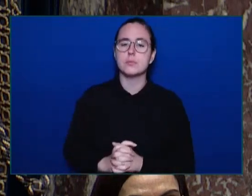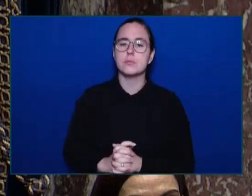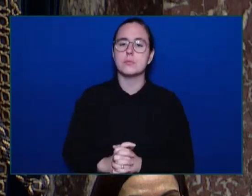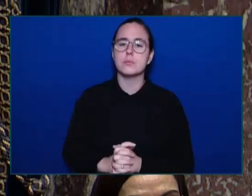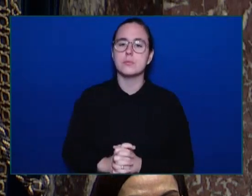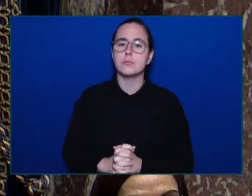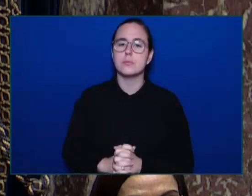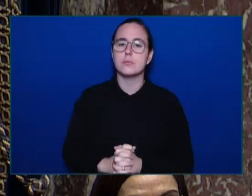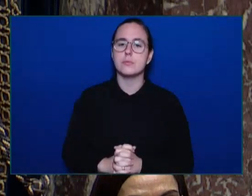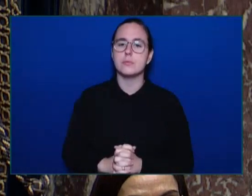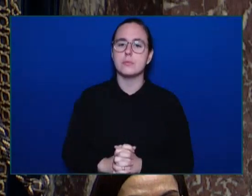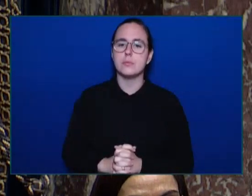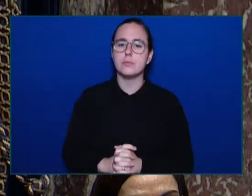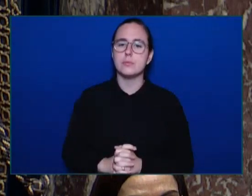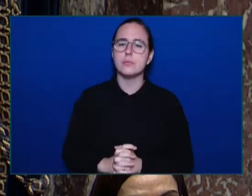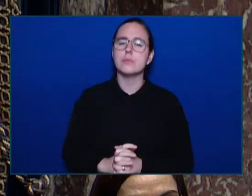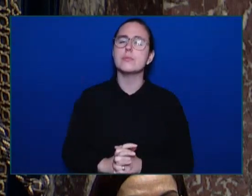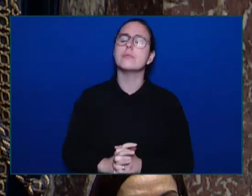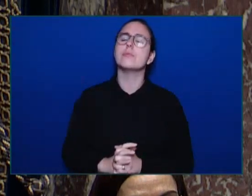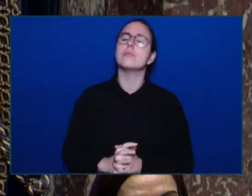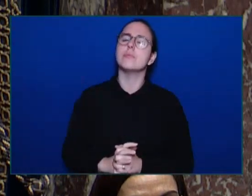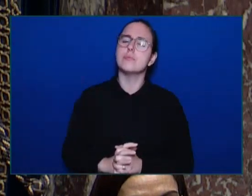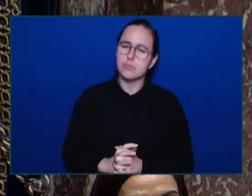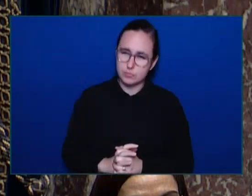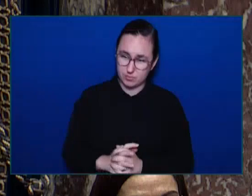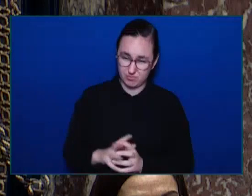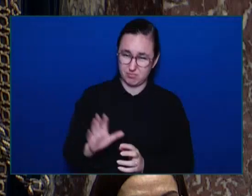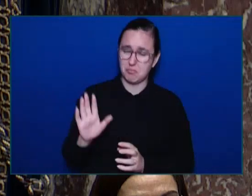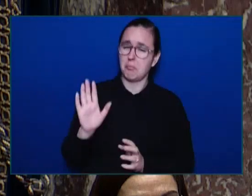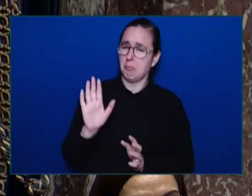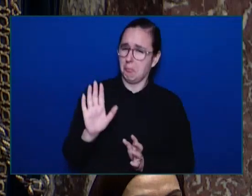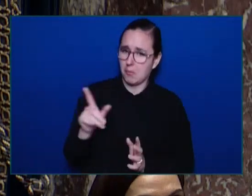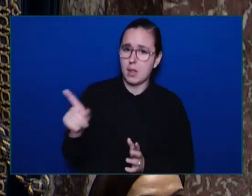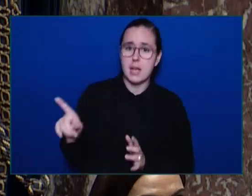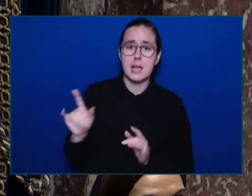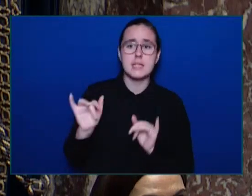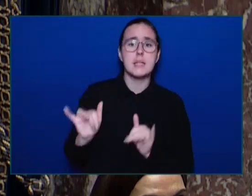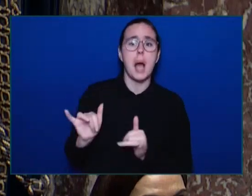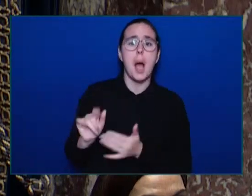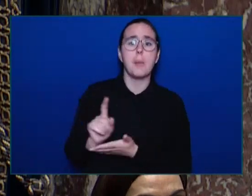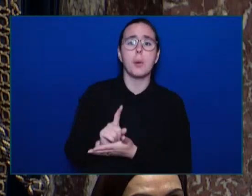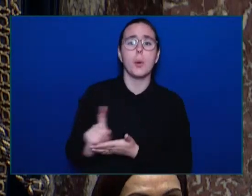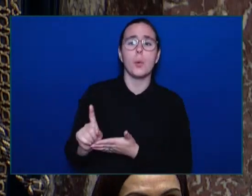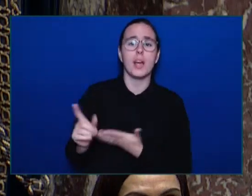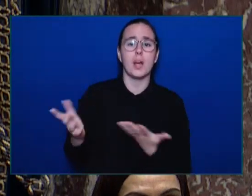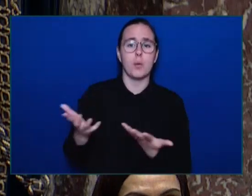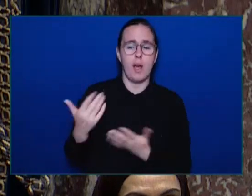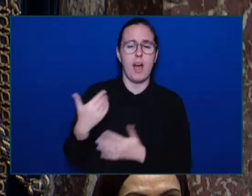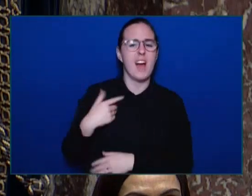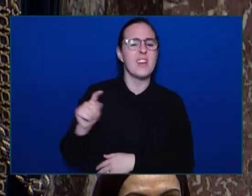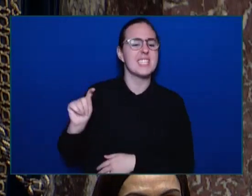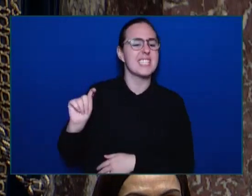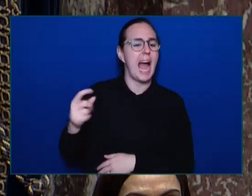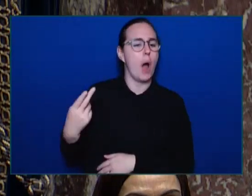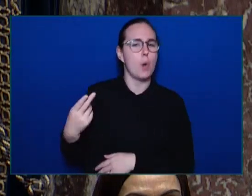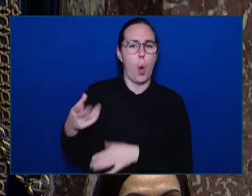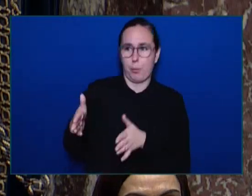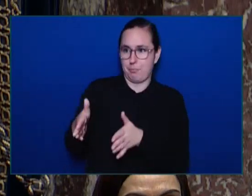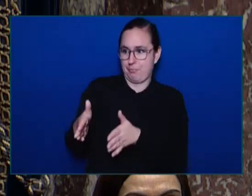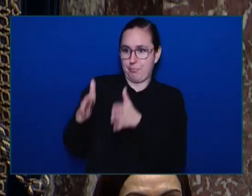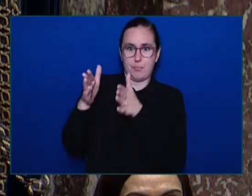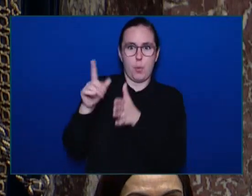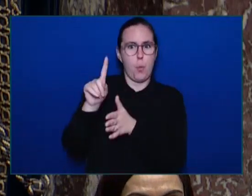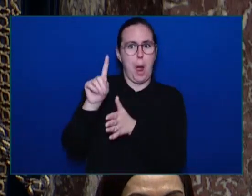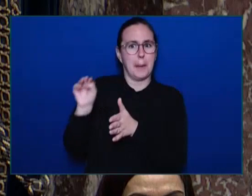his housing affordability plan, he's scattering the homeless population in Vancouver's downtown east side. Just hours